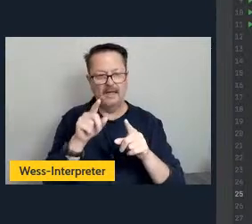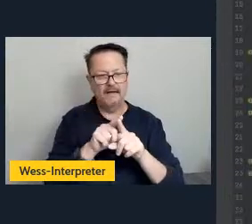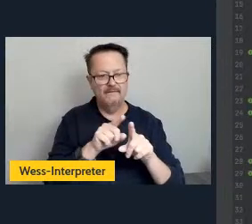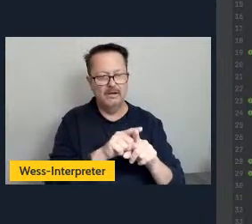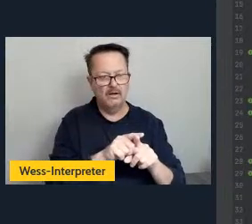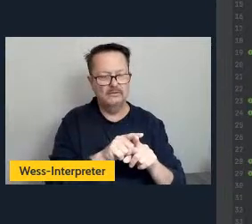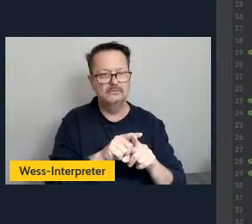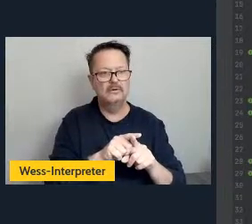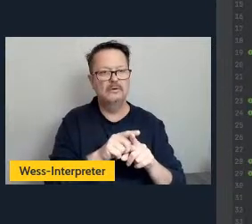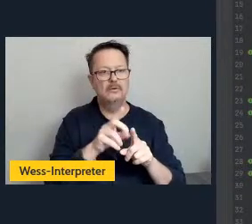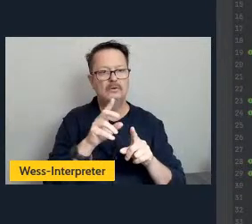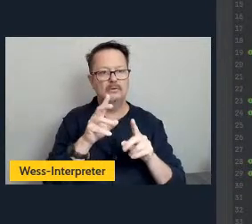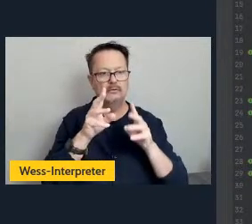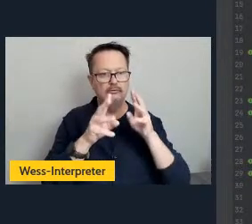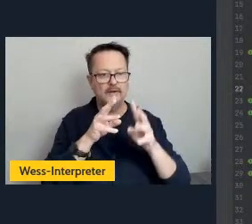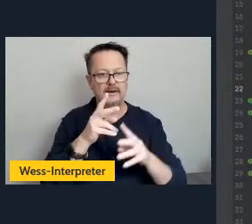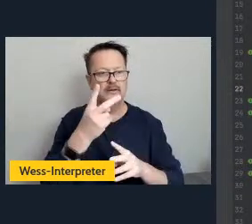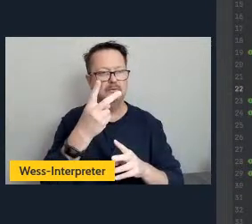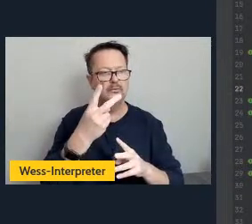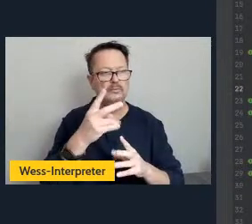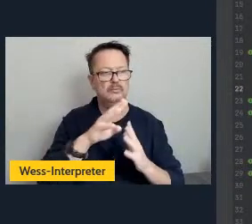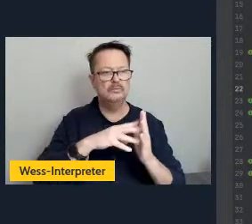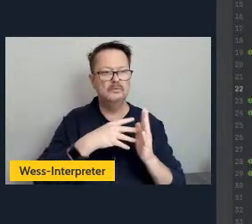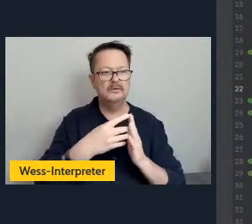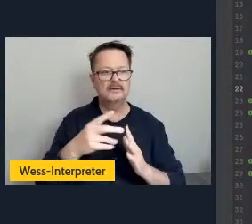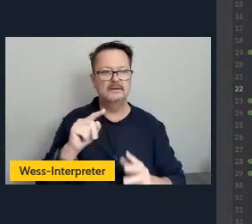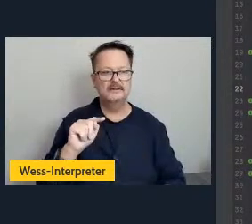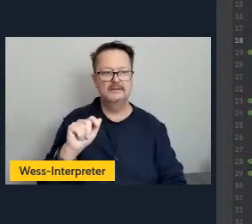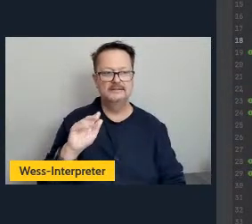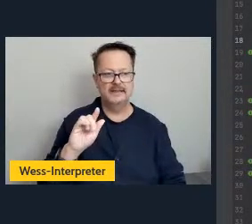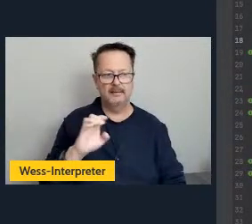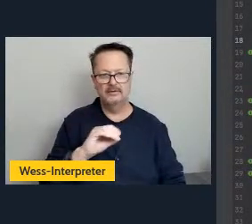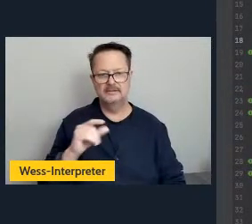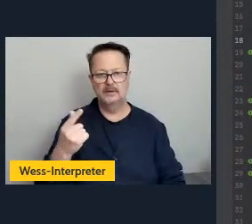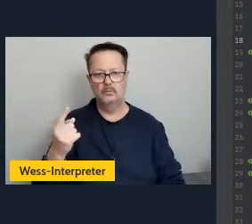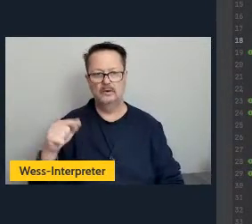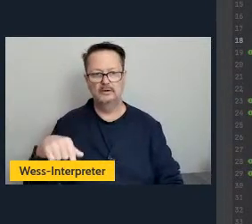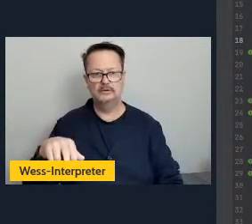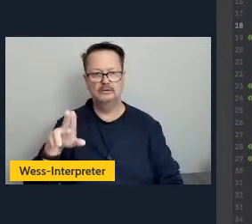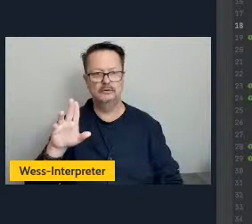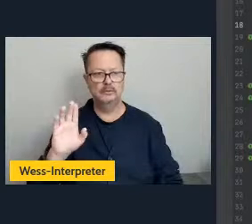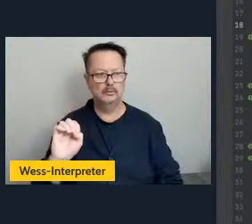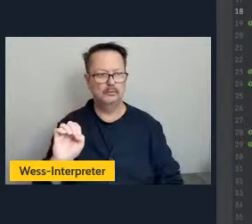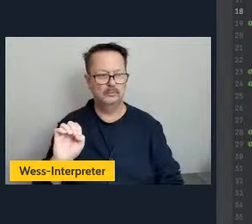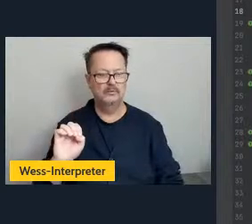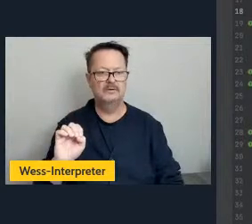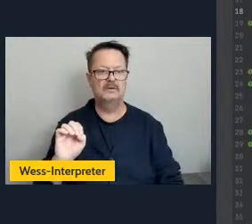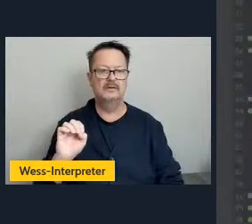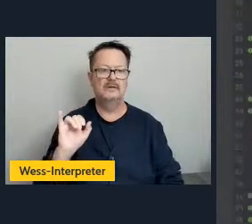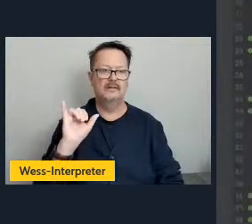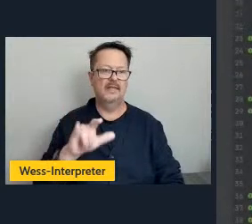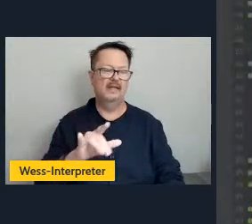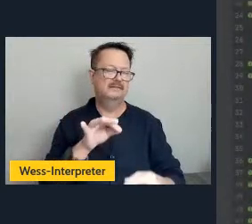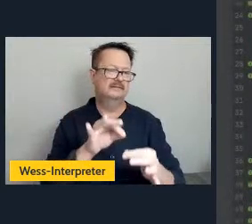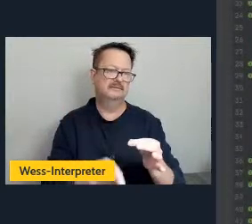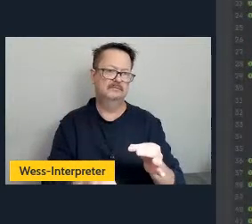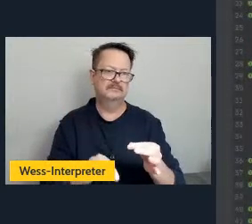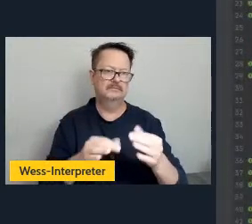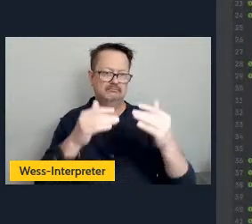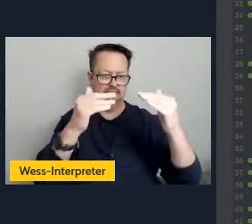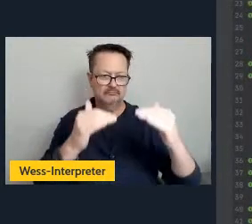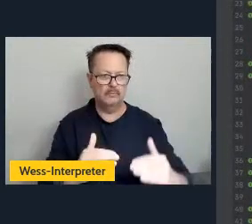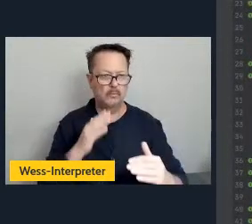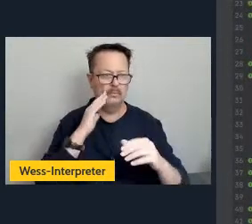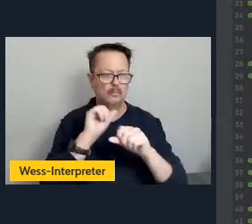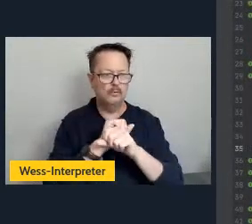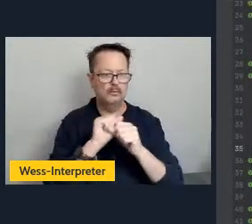created 2 tables and 1 queue. So that's the simple resources we are going to work with. We also